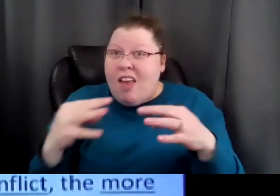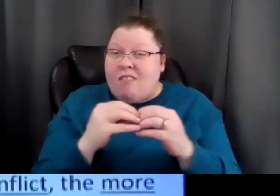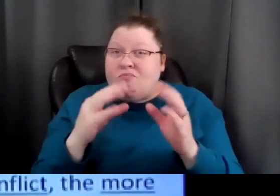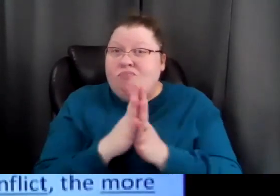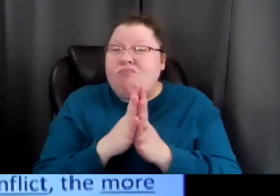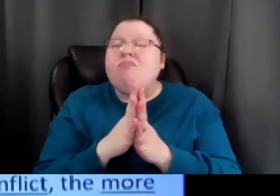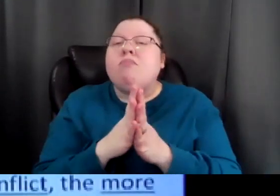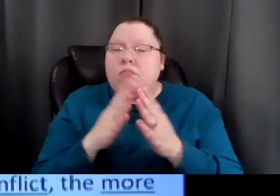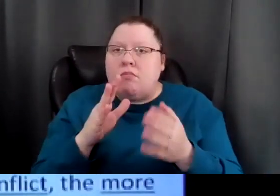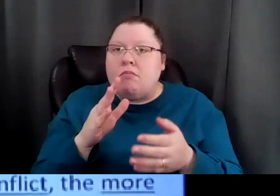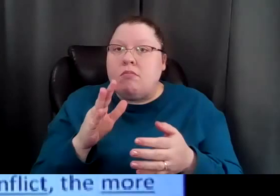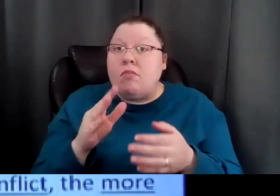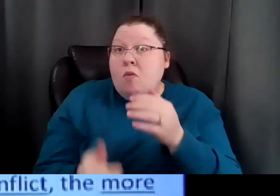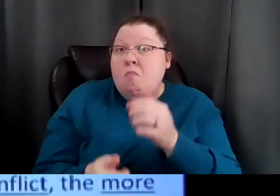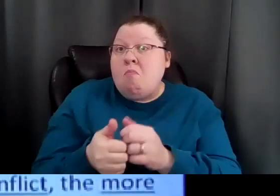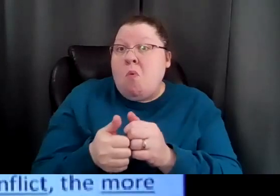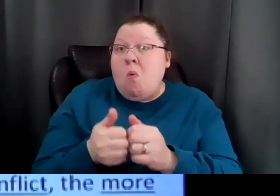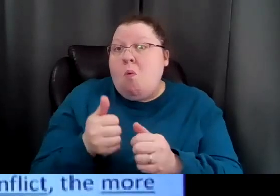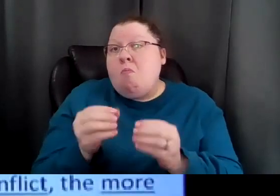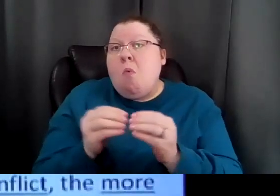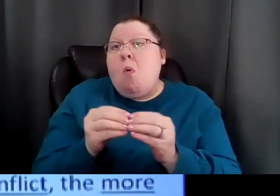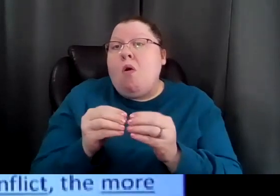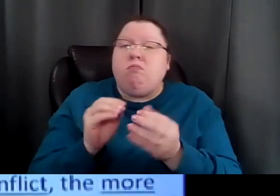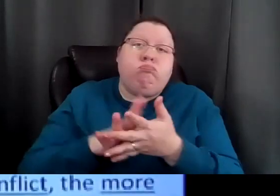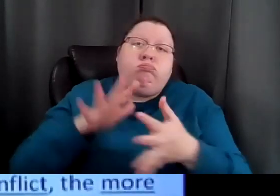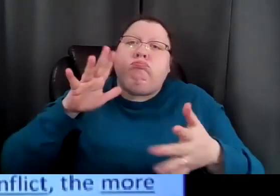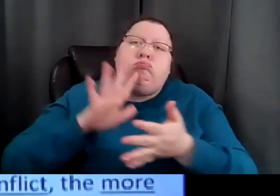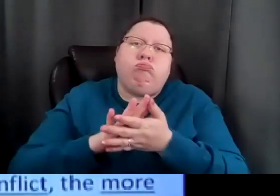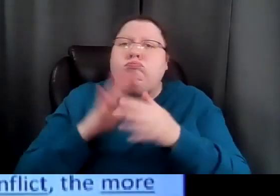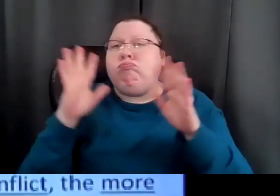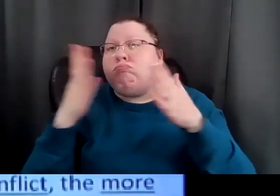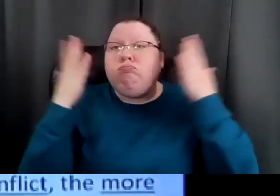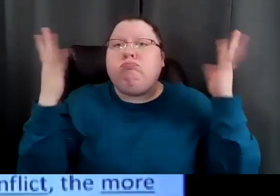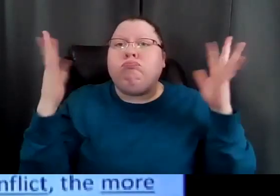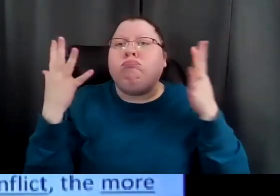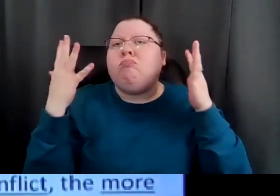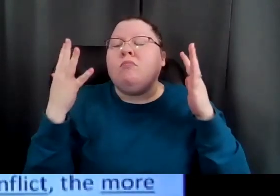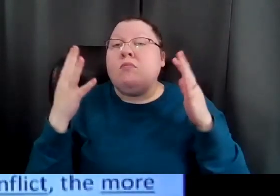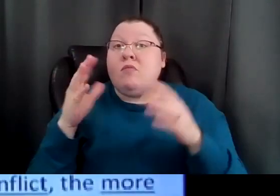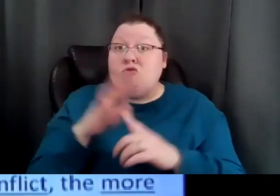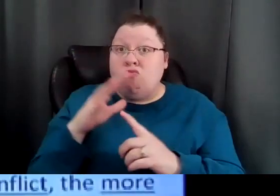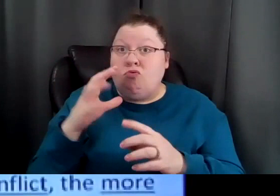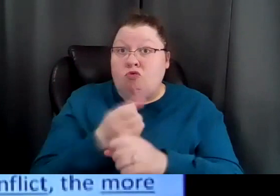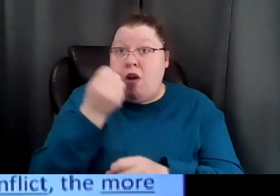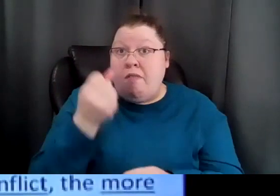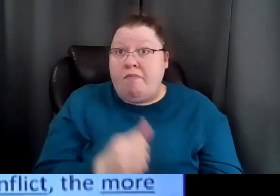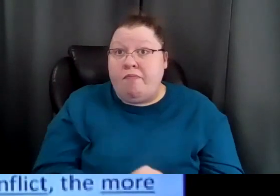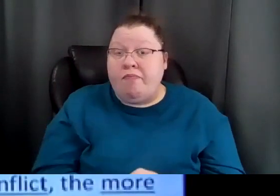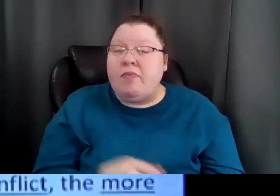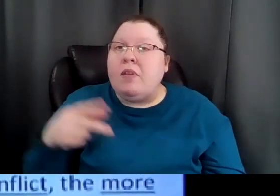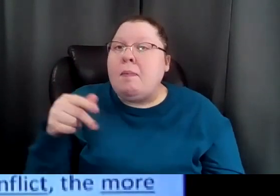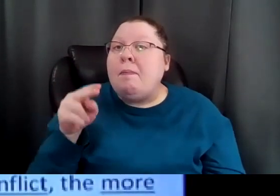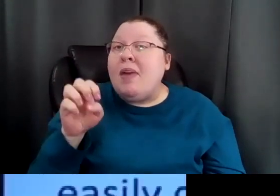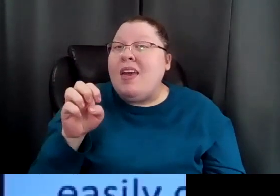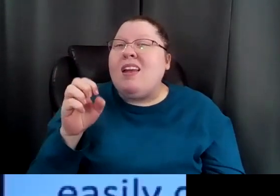That contrast there. You'll find many of those, and Paine does use this device quite a bit in